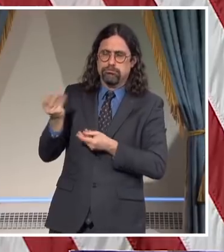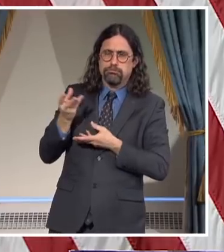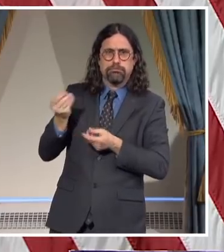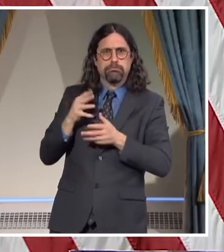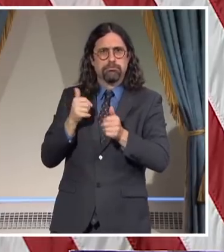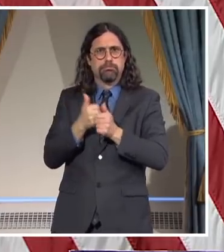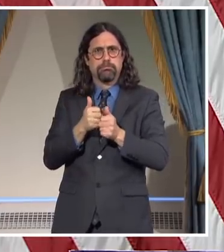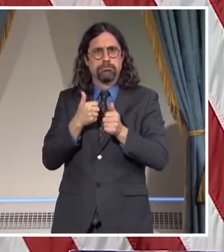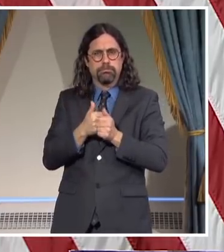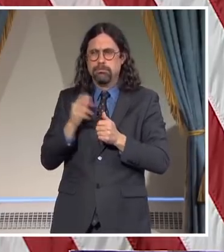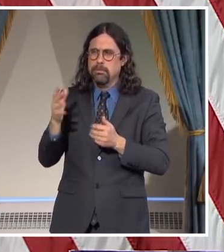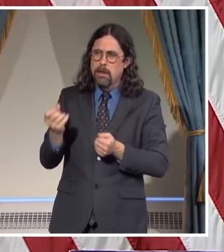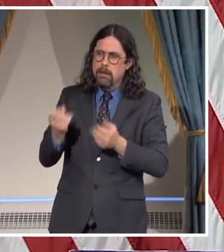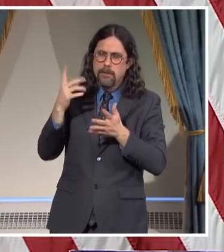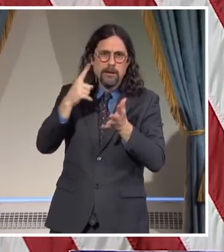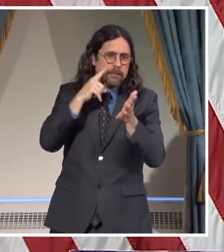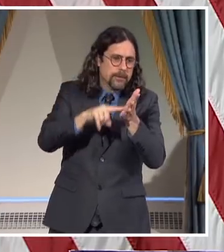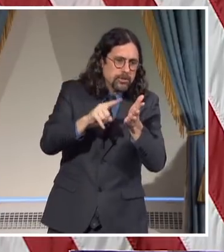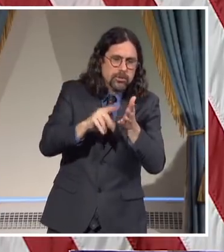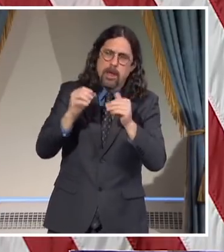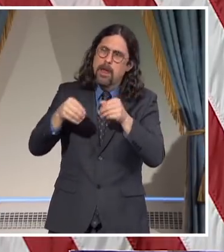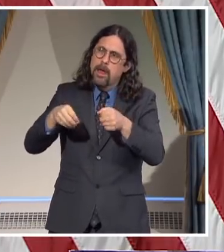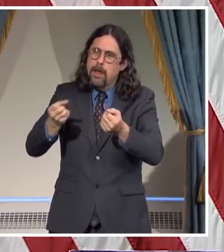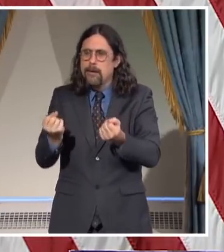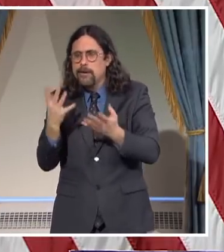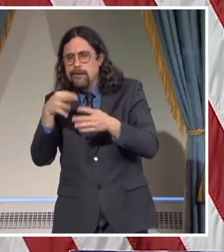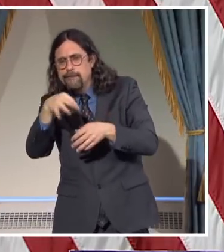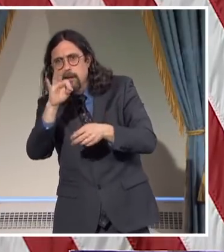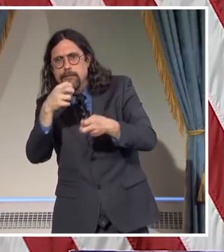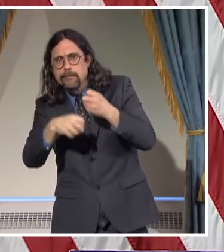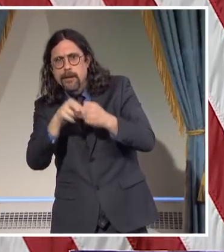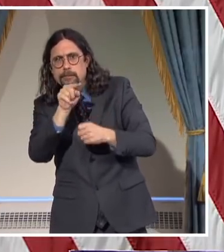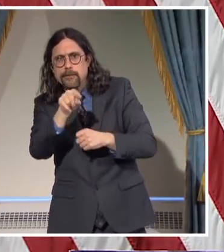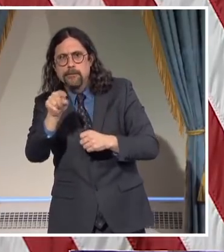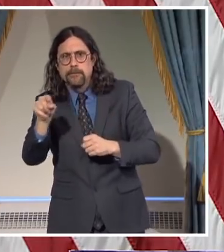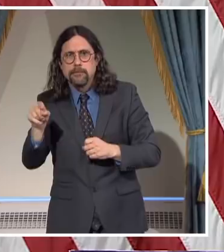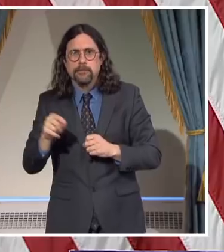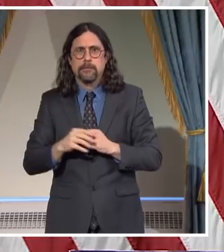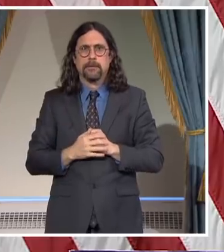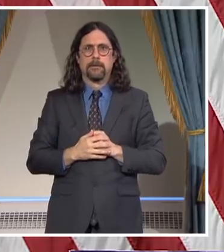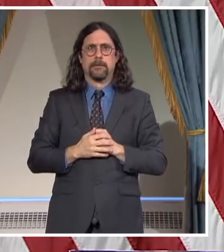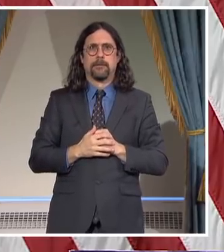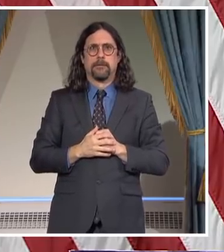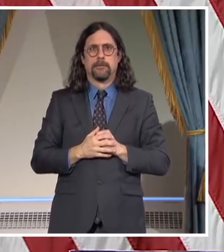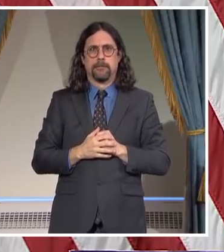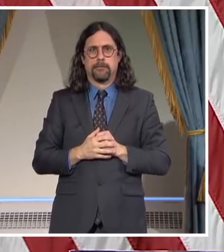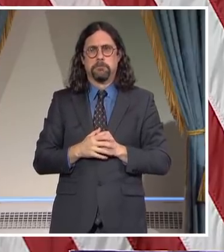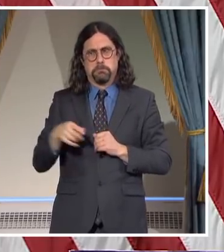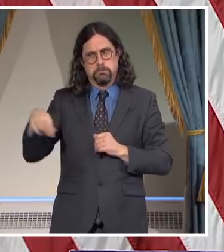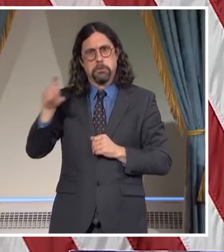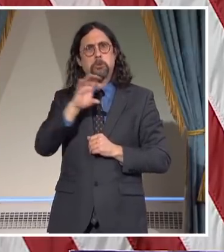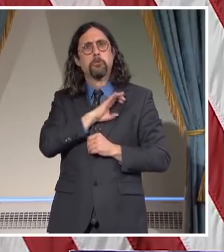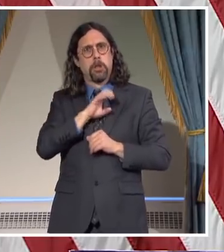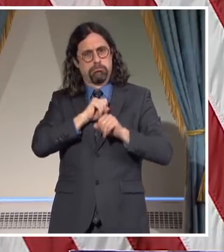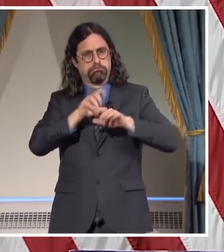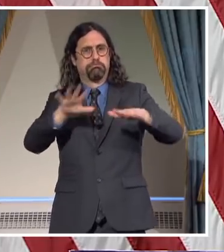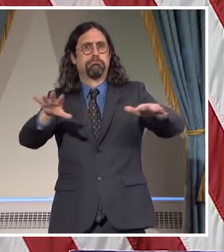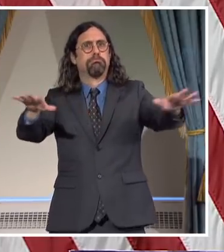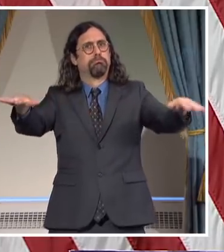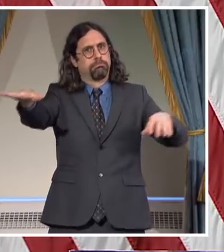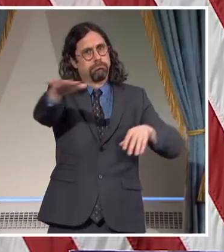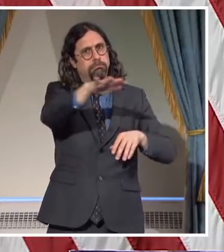from a number of encounters, thousands and thousands of encounters with everyday New Yorkers. meeting our enforcement